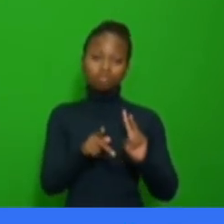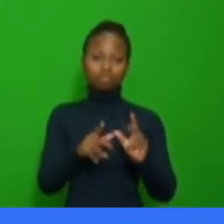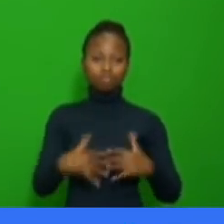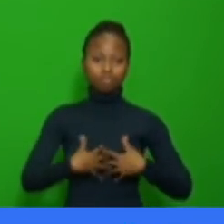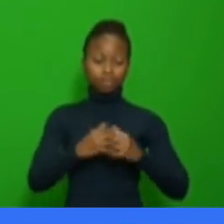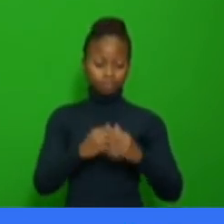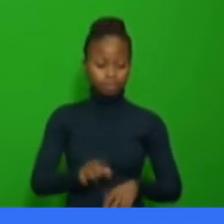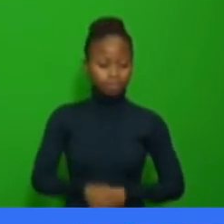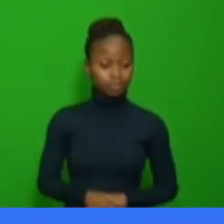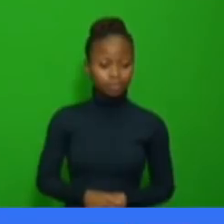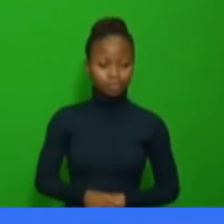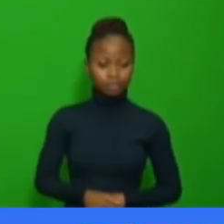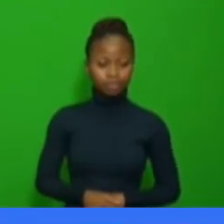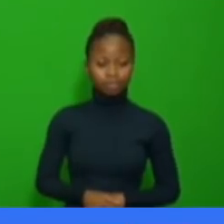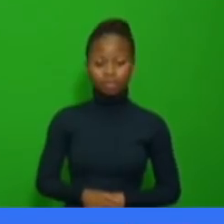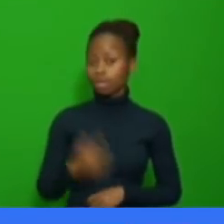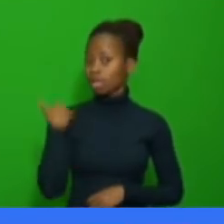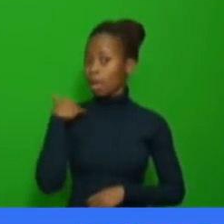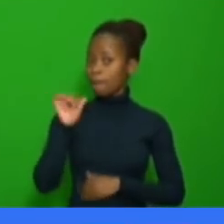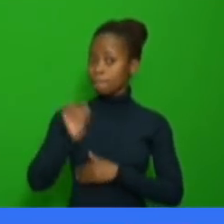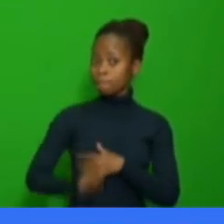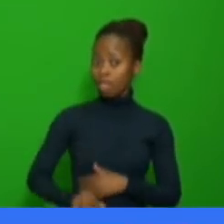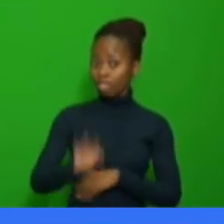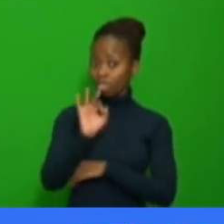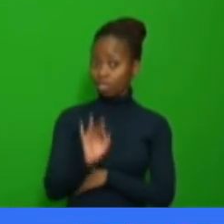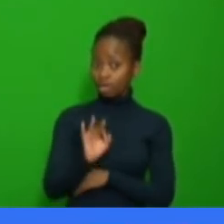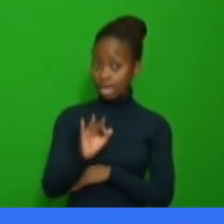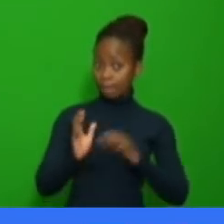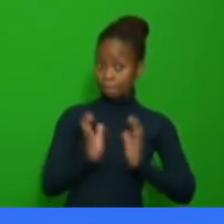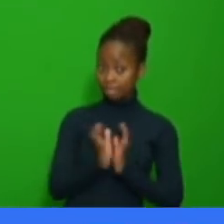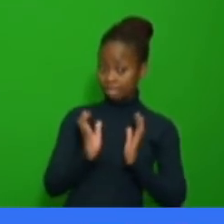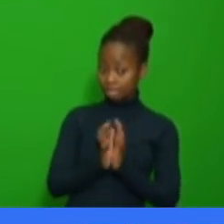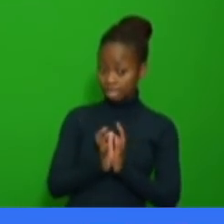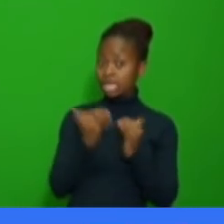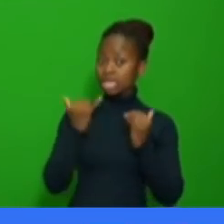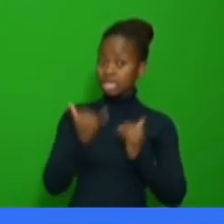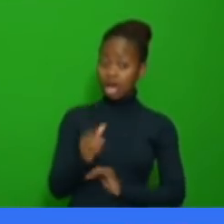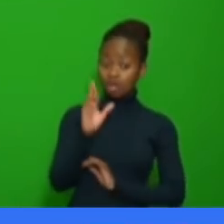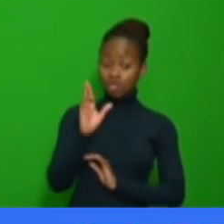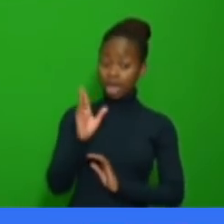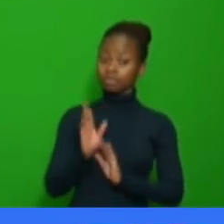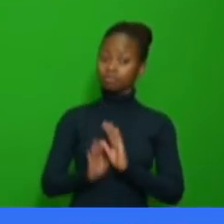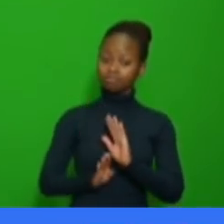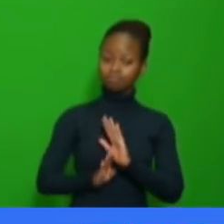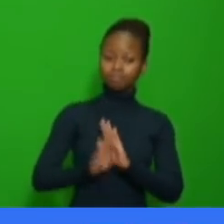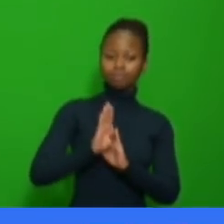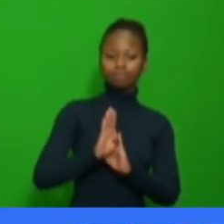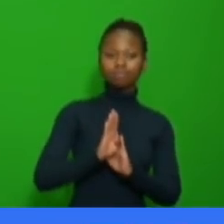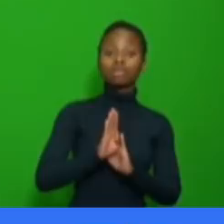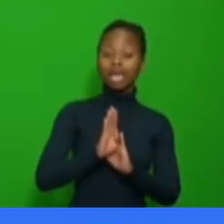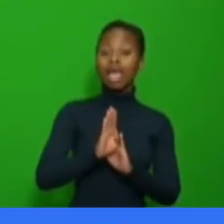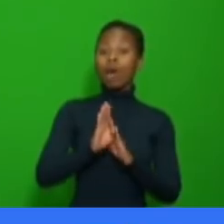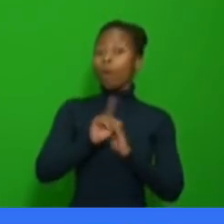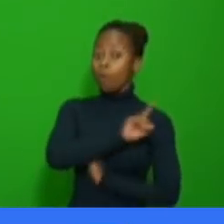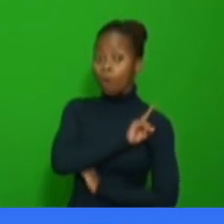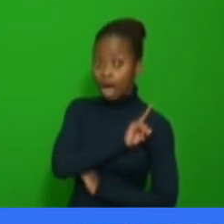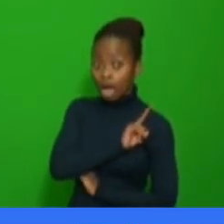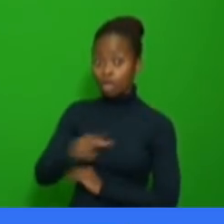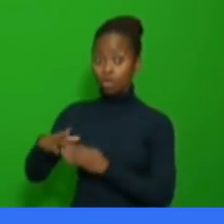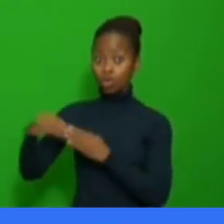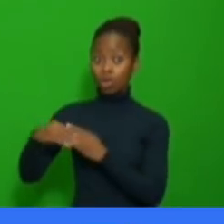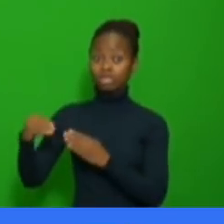Since the March MPC, the rand has appreciated by 1.5% against the US dollar,